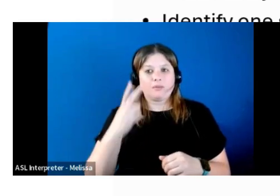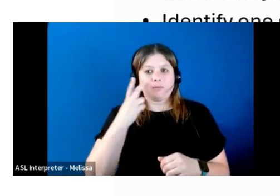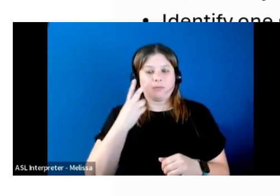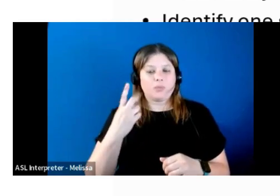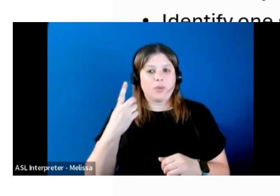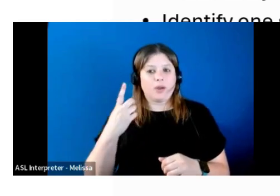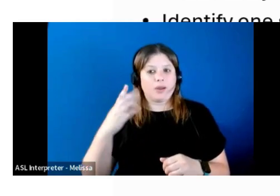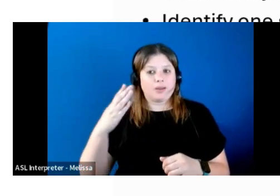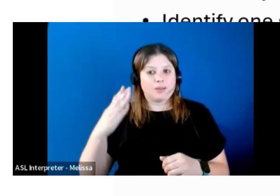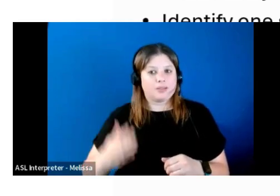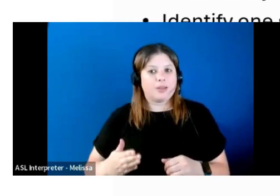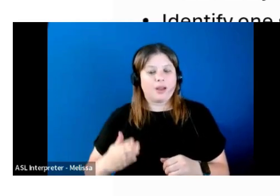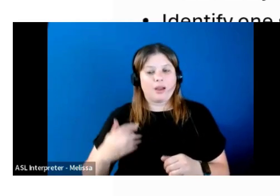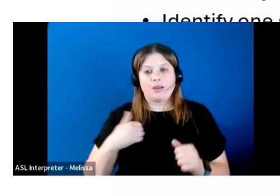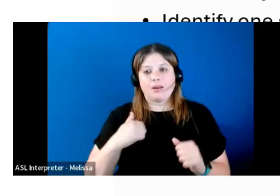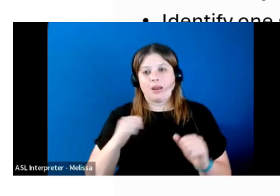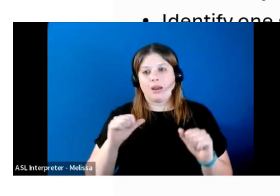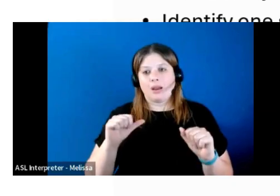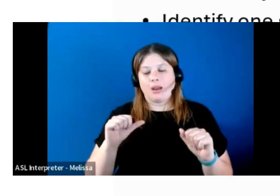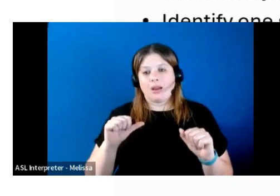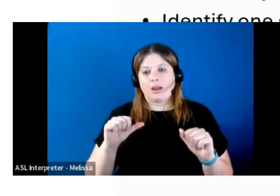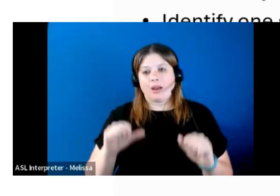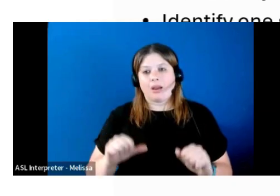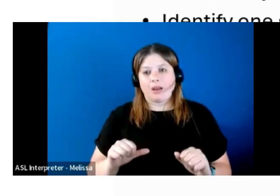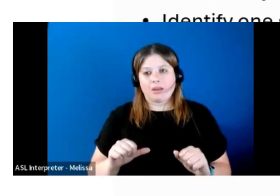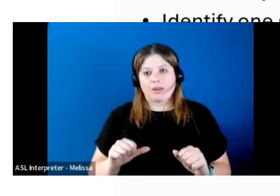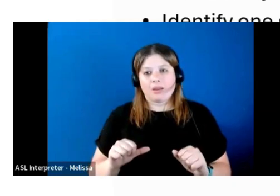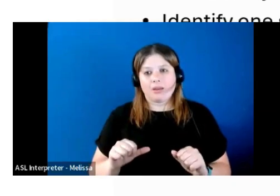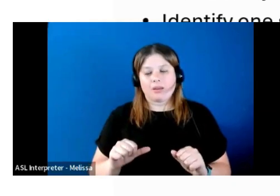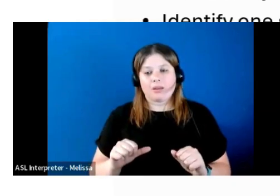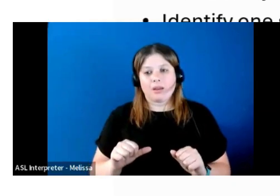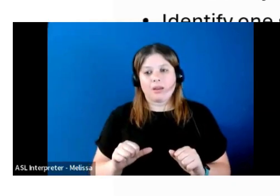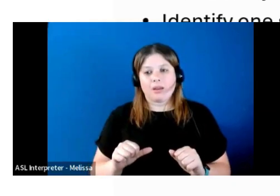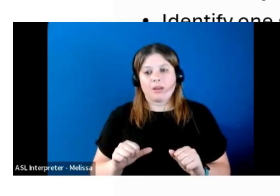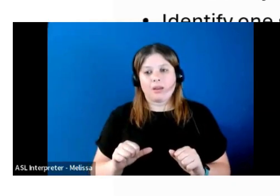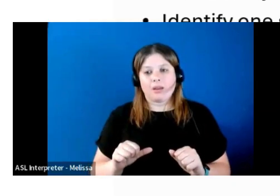And I continue to believe